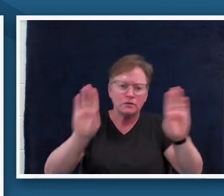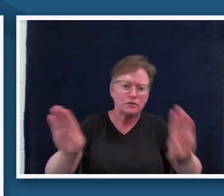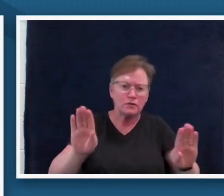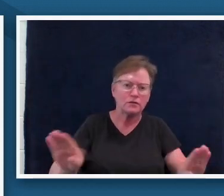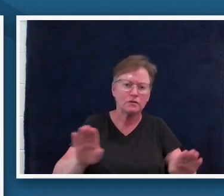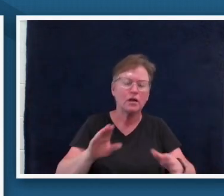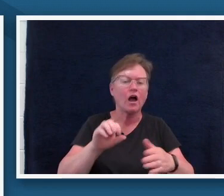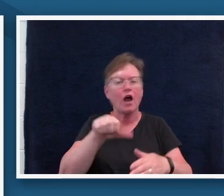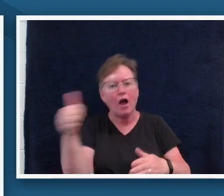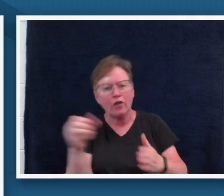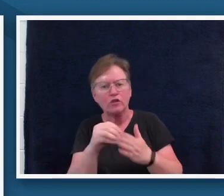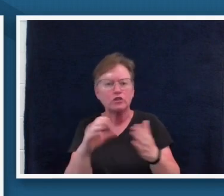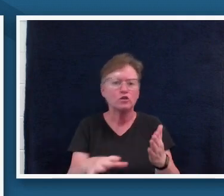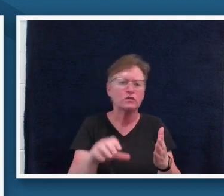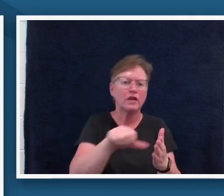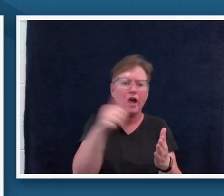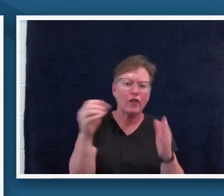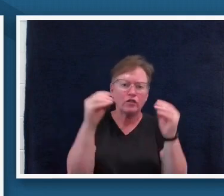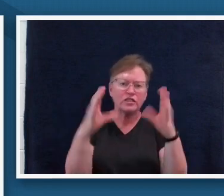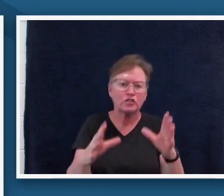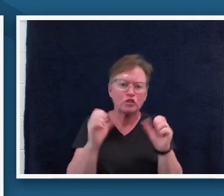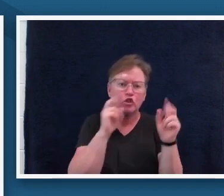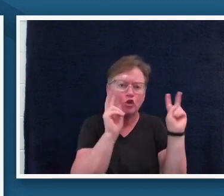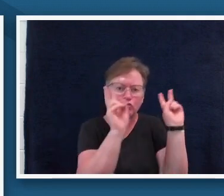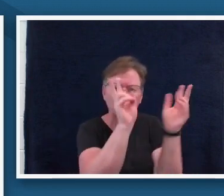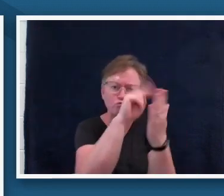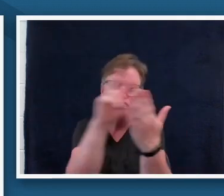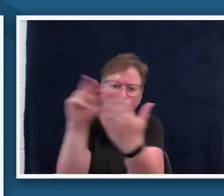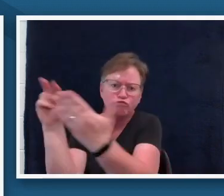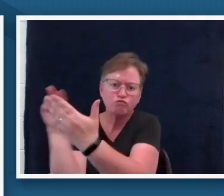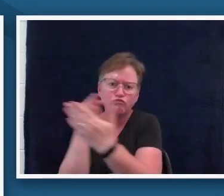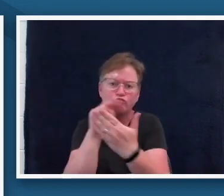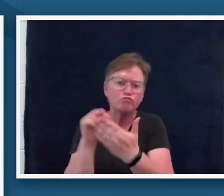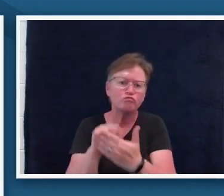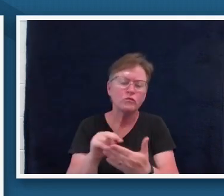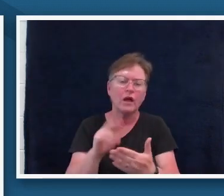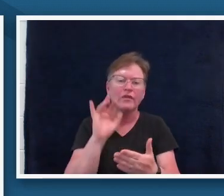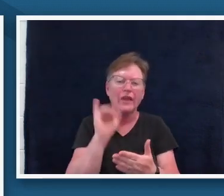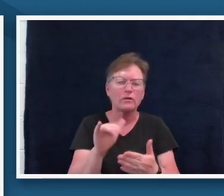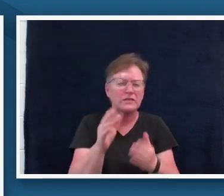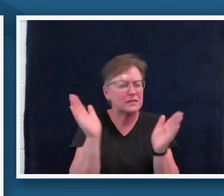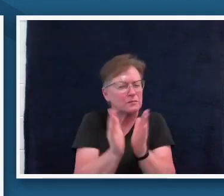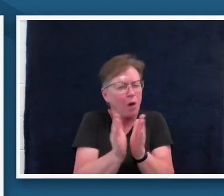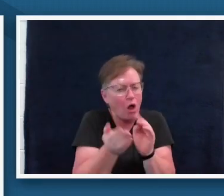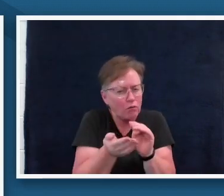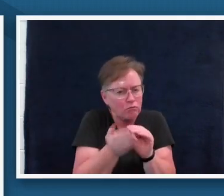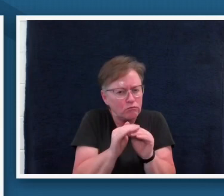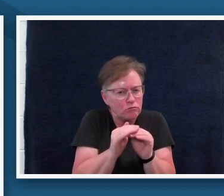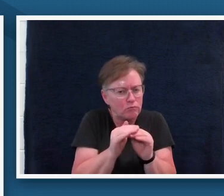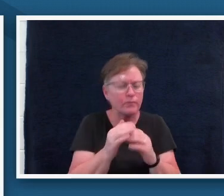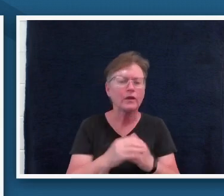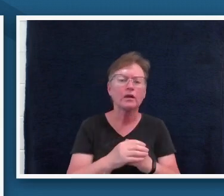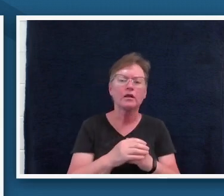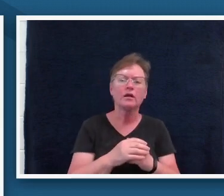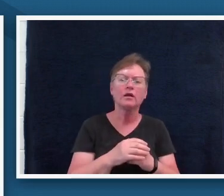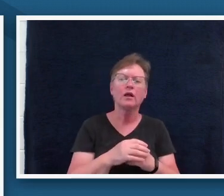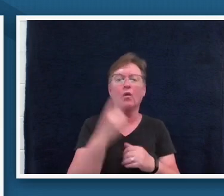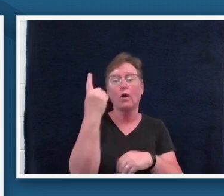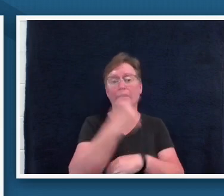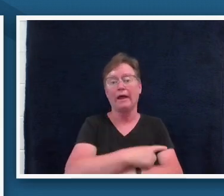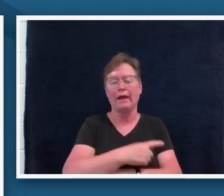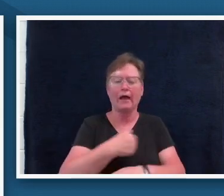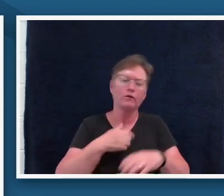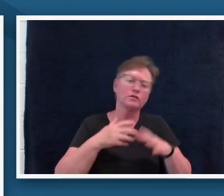teachers. That was a small work in amplification. And one day I was hanging out in the hallway talking to my